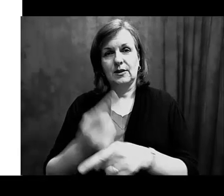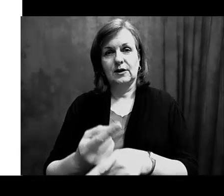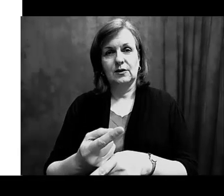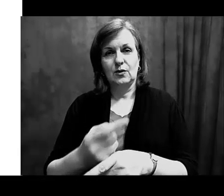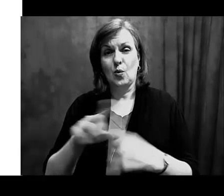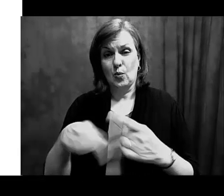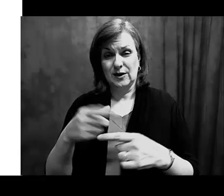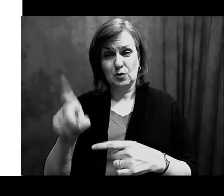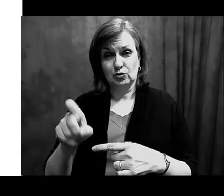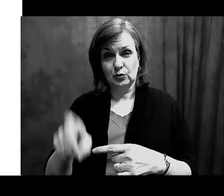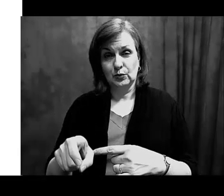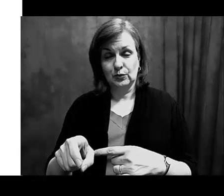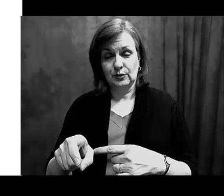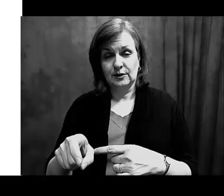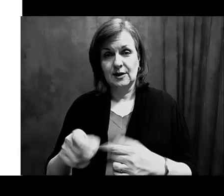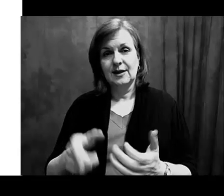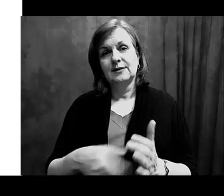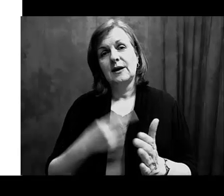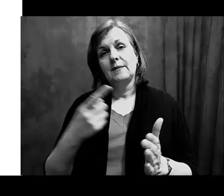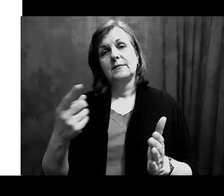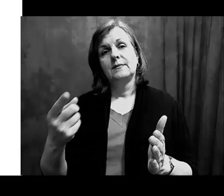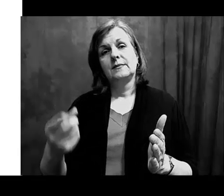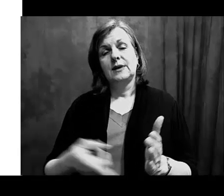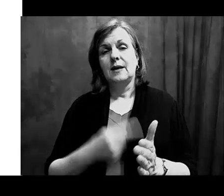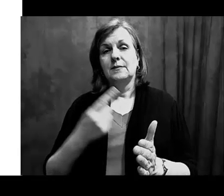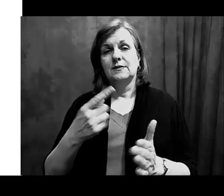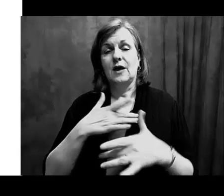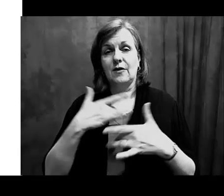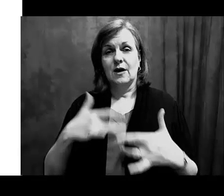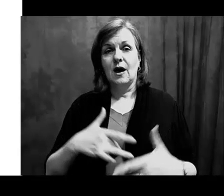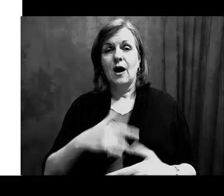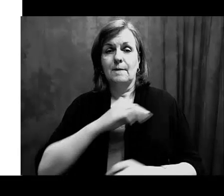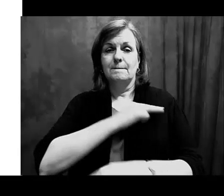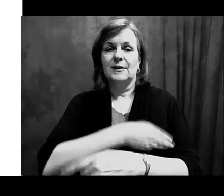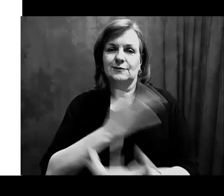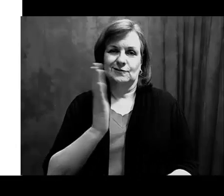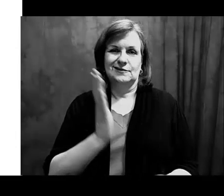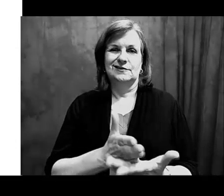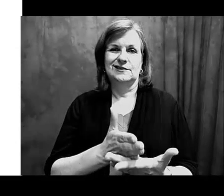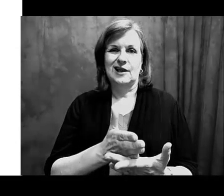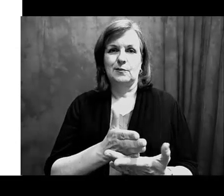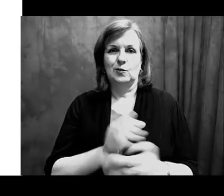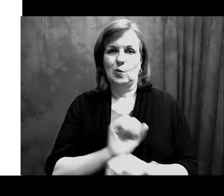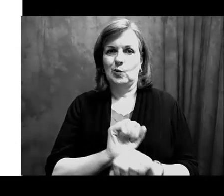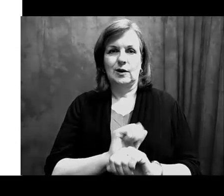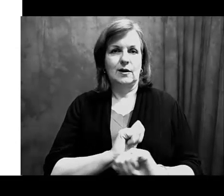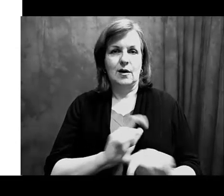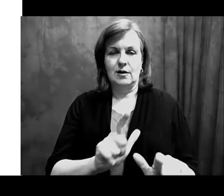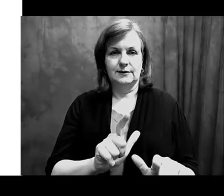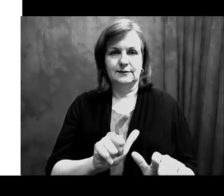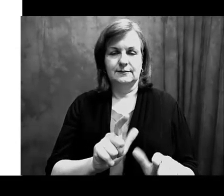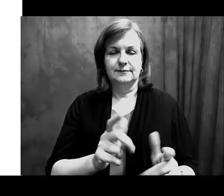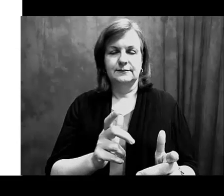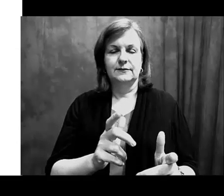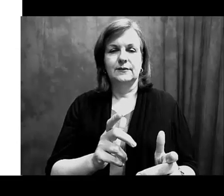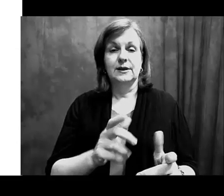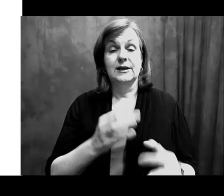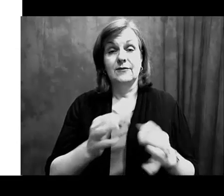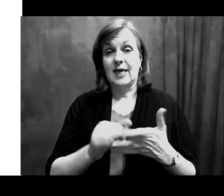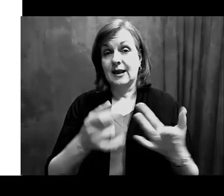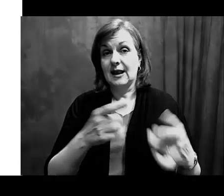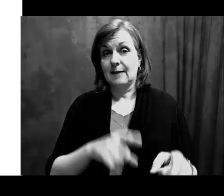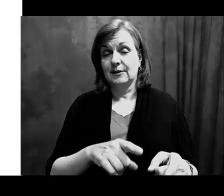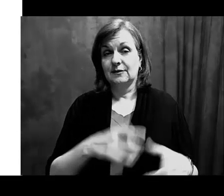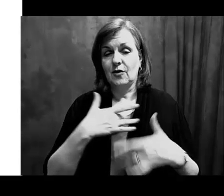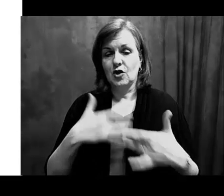when it's supposed to. Now, in some cases, this means the heart muscle has stopped contracting altogether. If the heart muscle